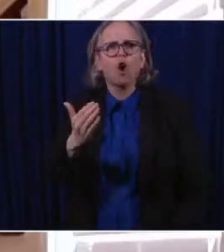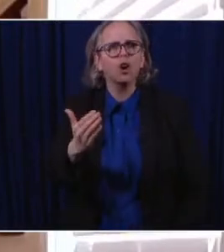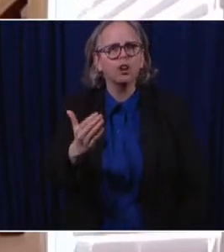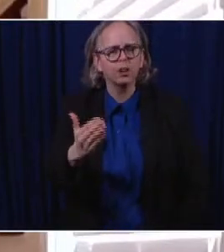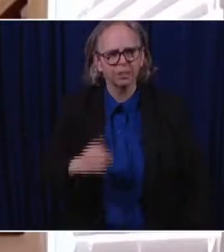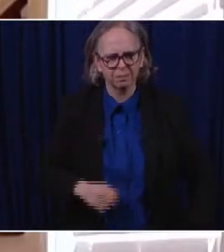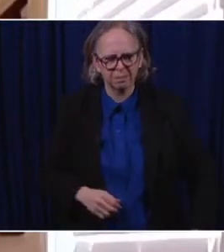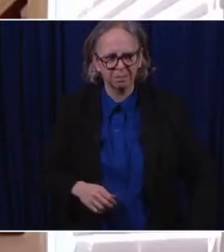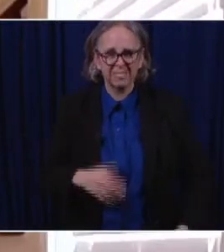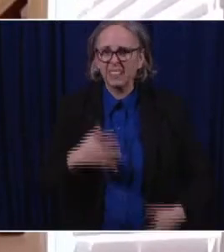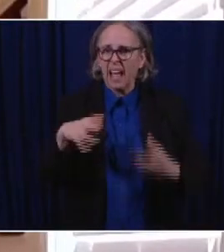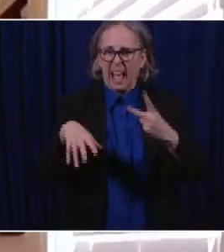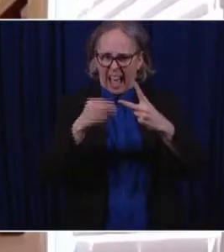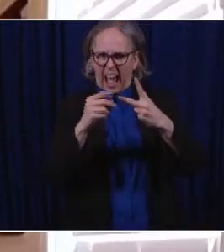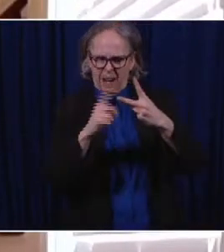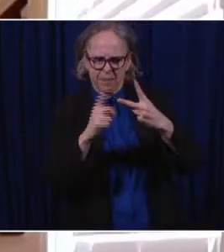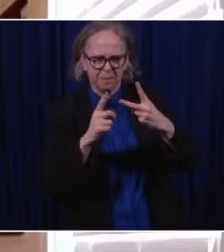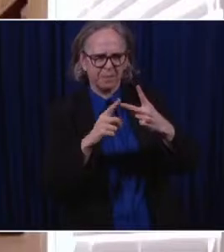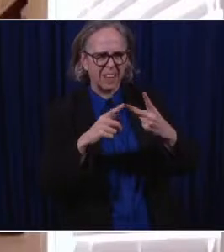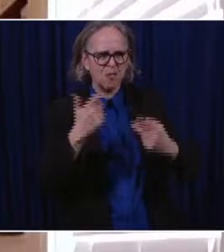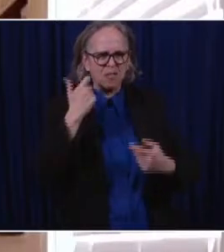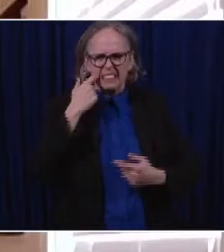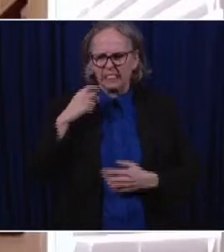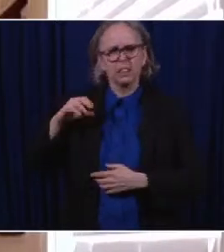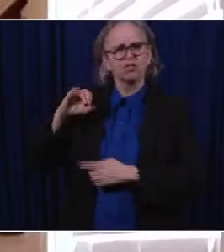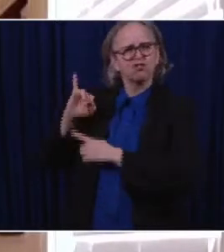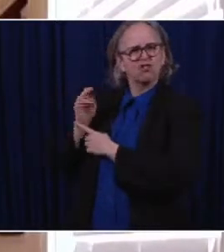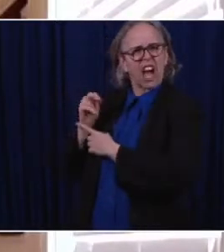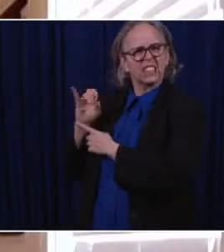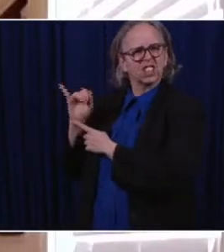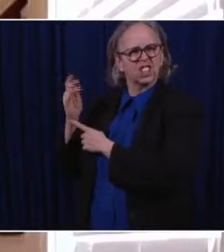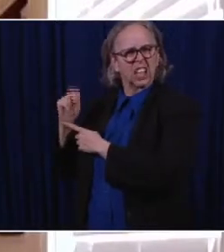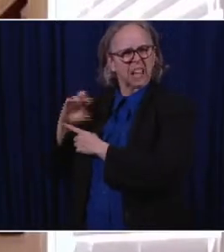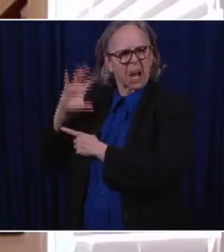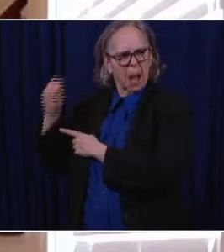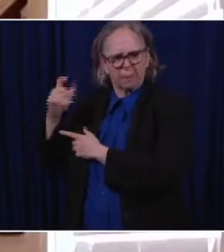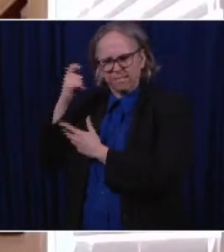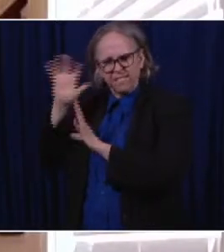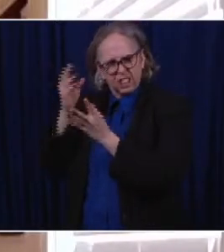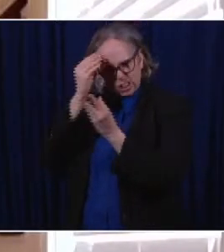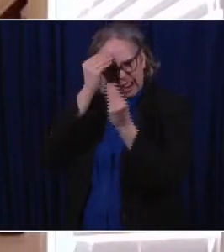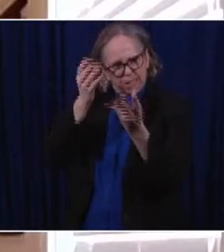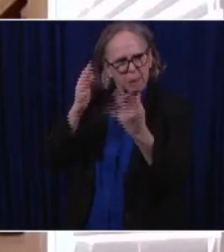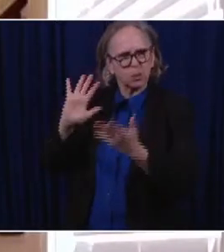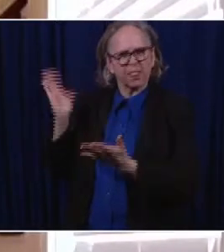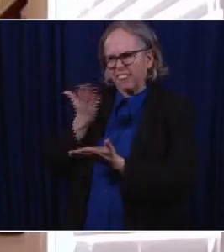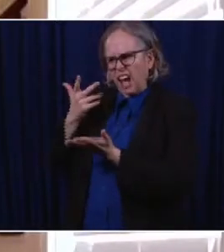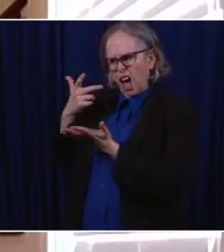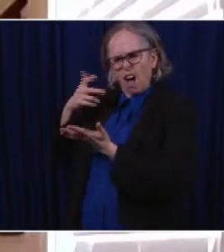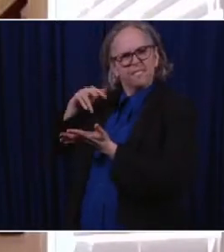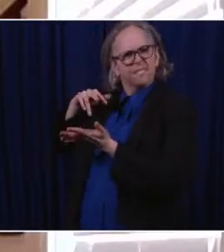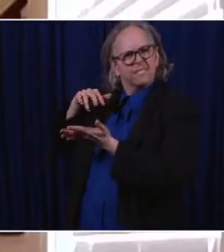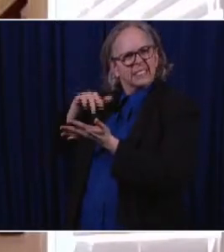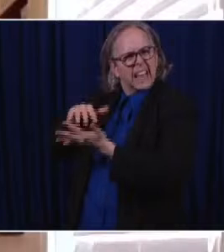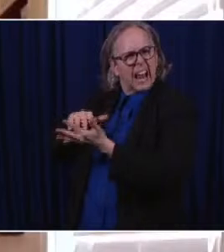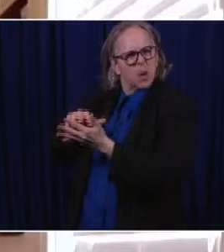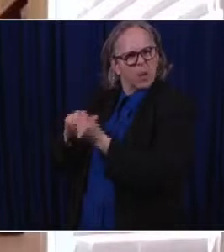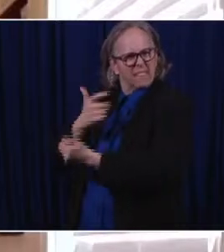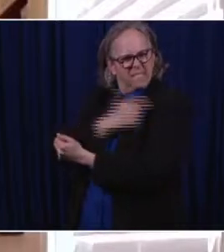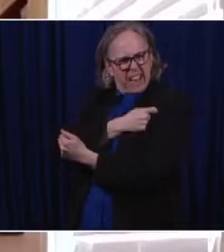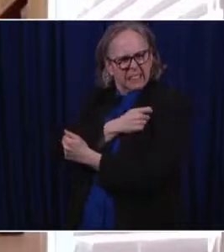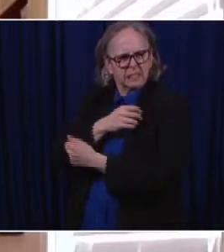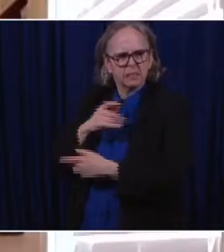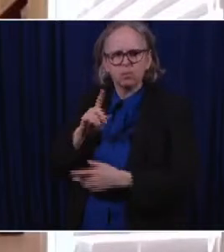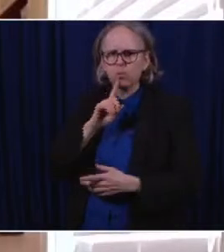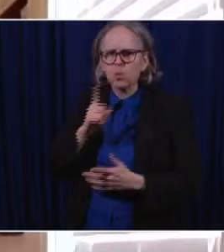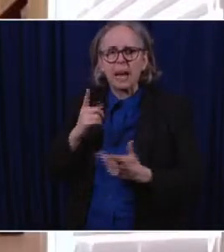recently was shared by Johnson & Johnson about their vaccine showed in a real life setting, their vaccine,